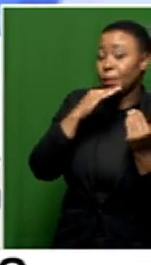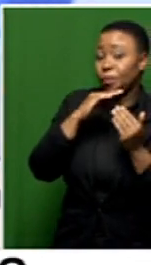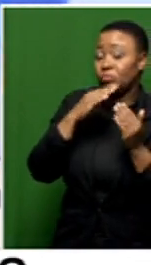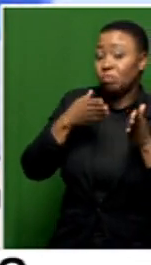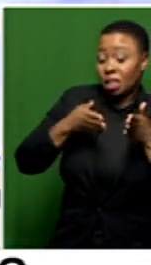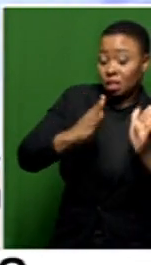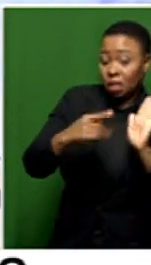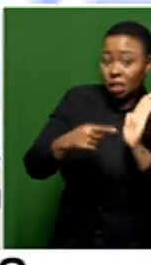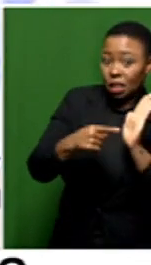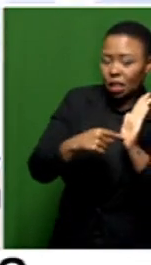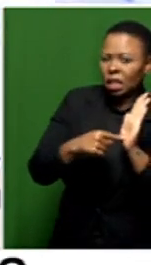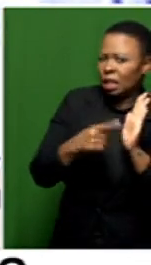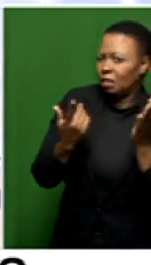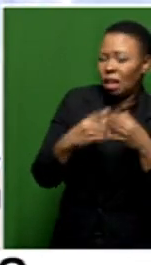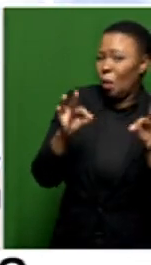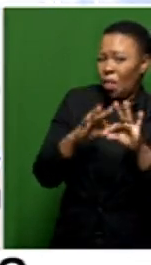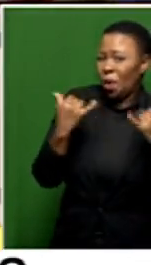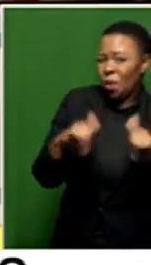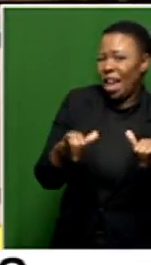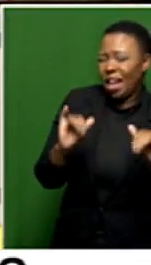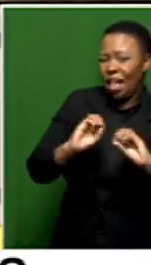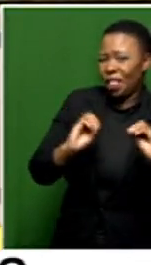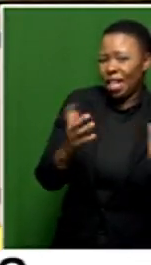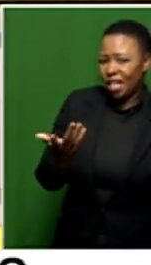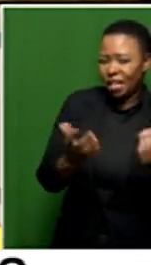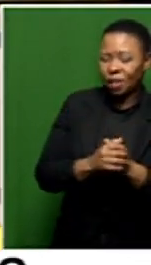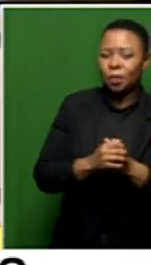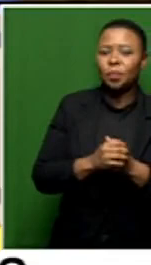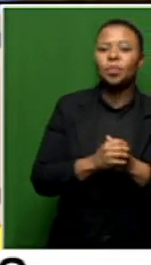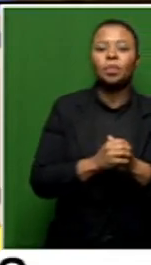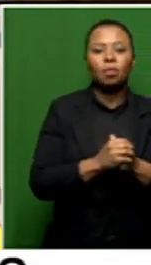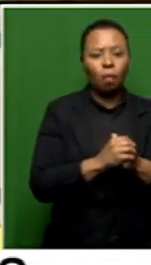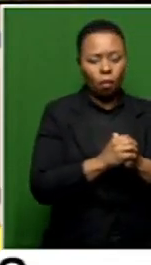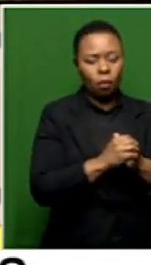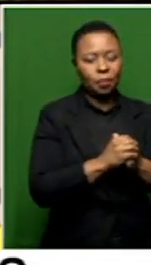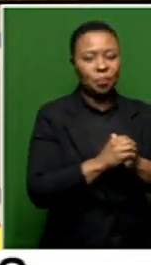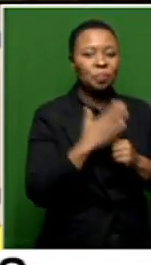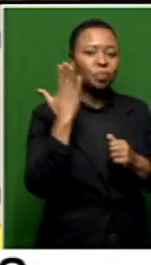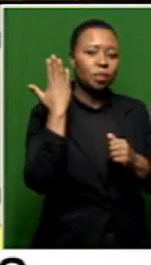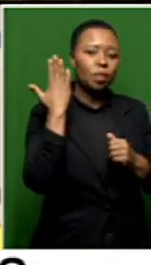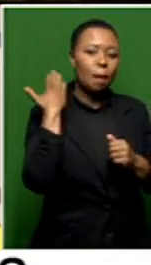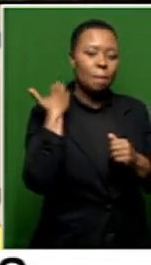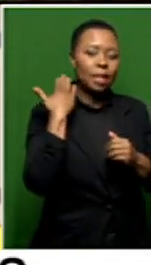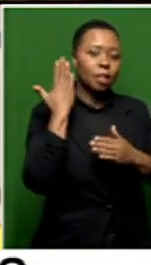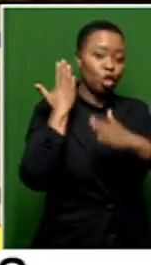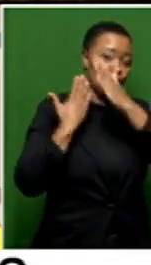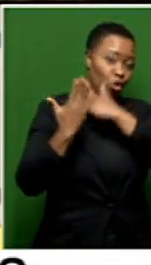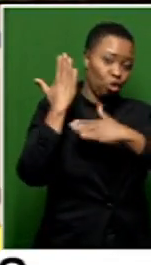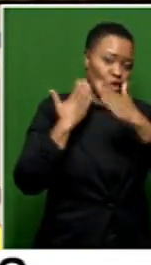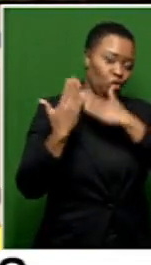system as an exercise in futility? So based on past history, we have not